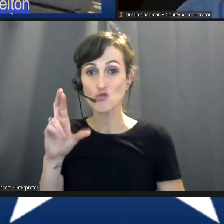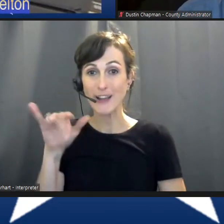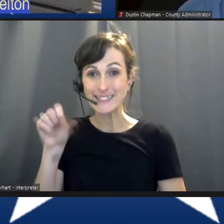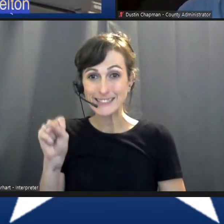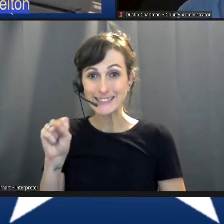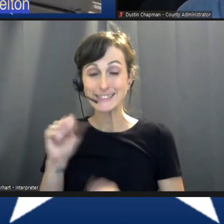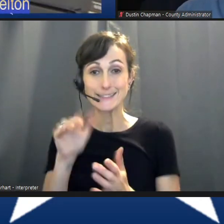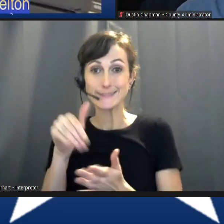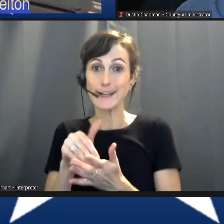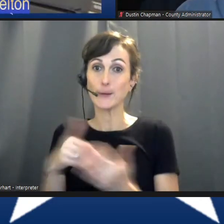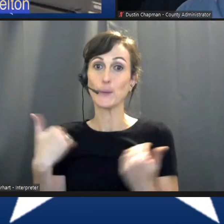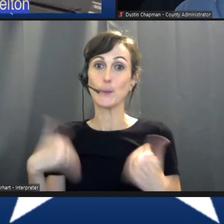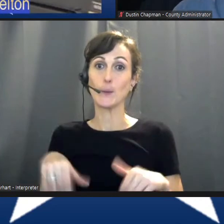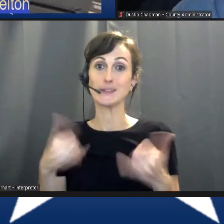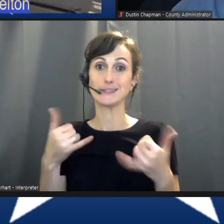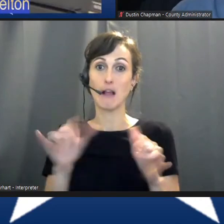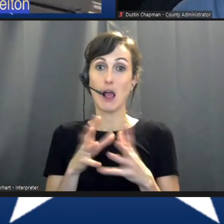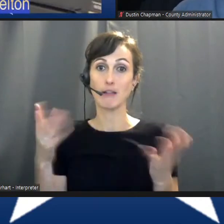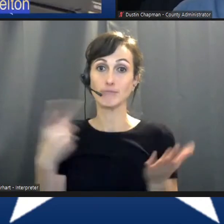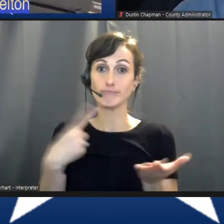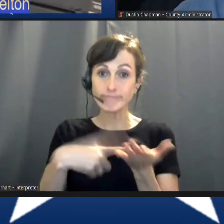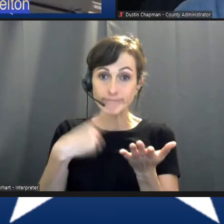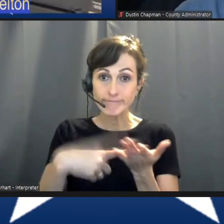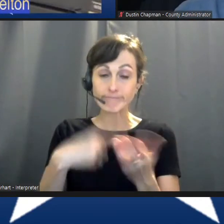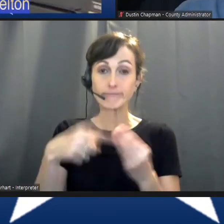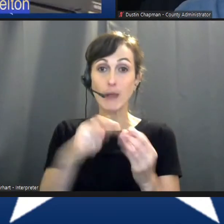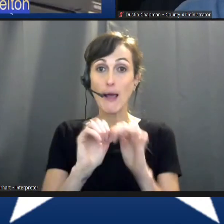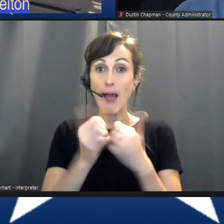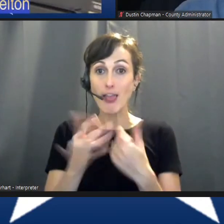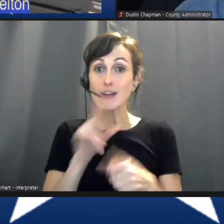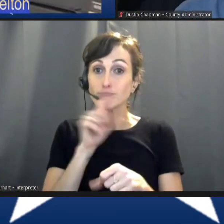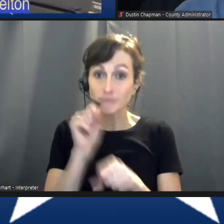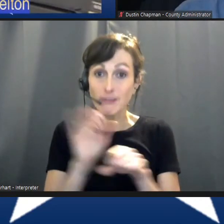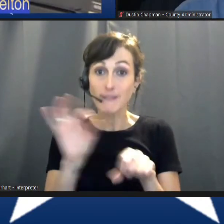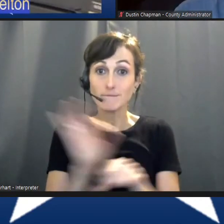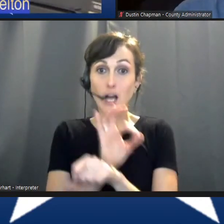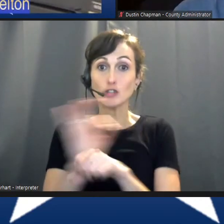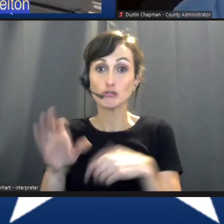discussion on how that actually functions